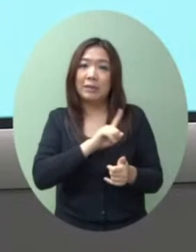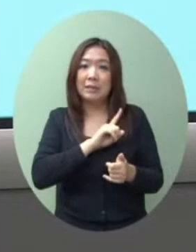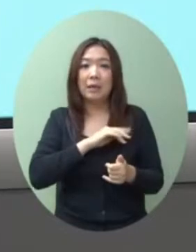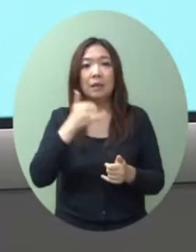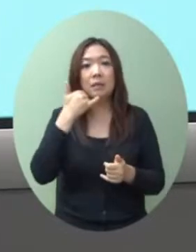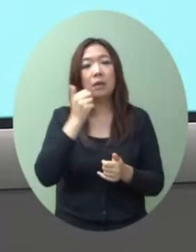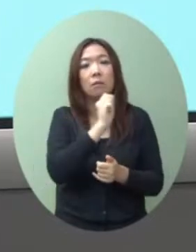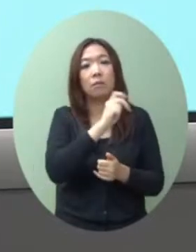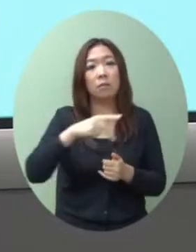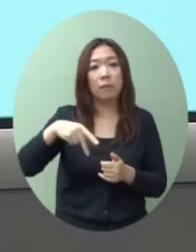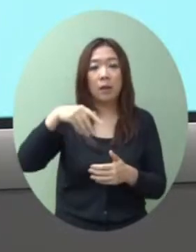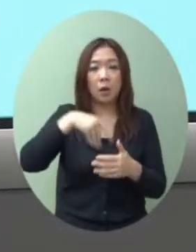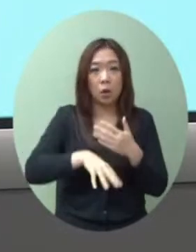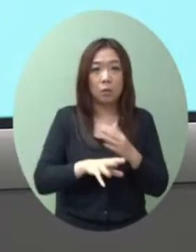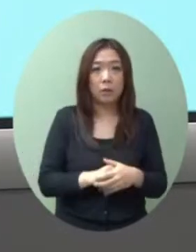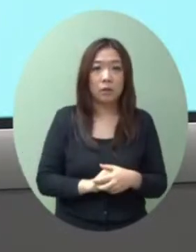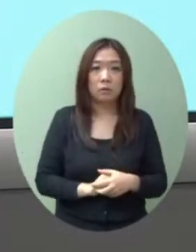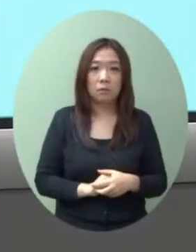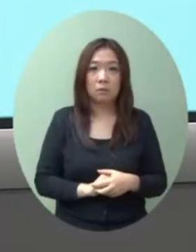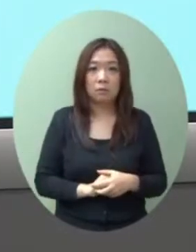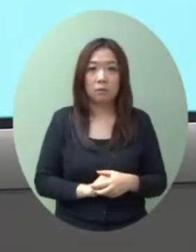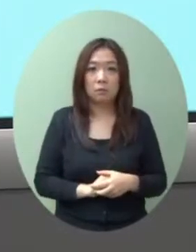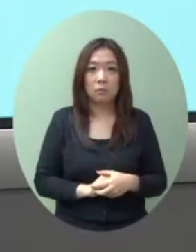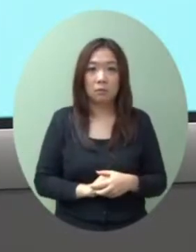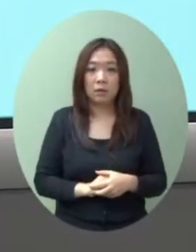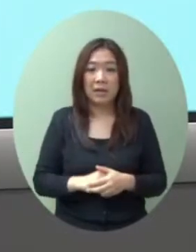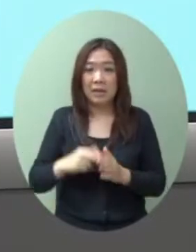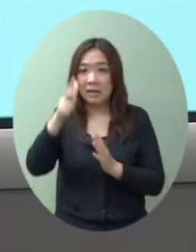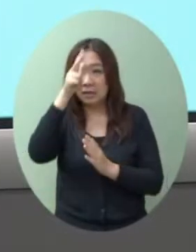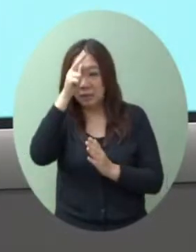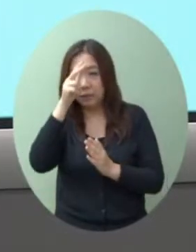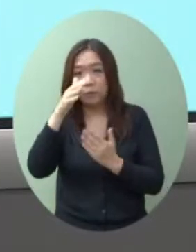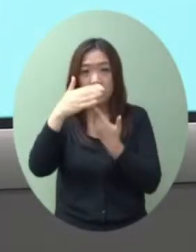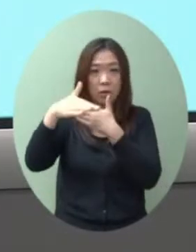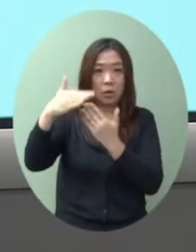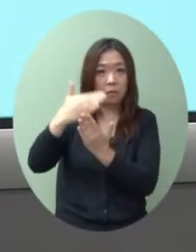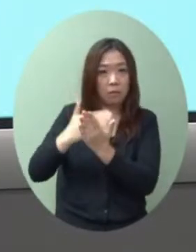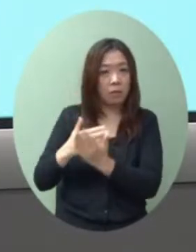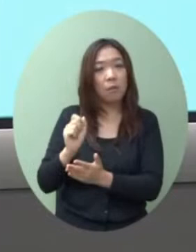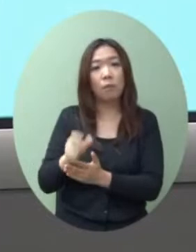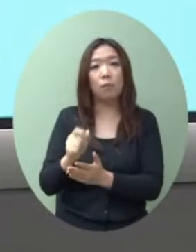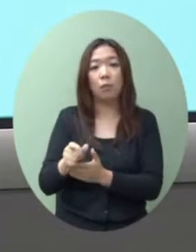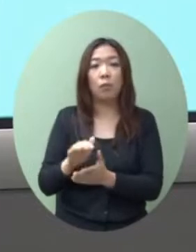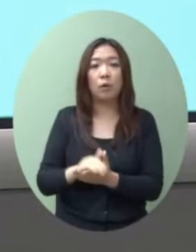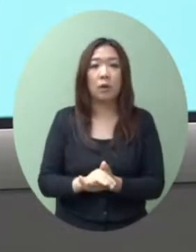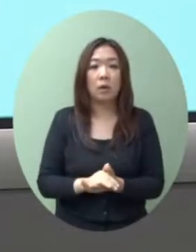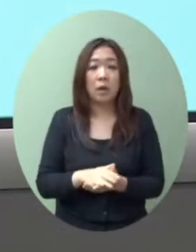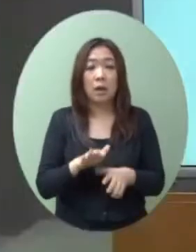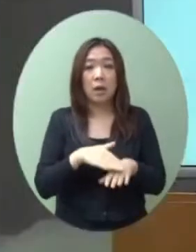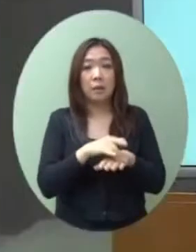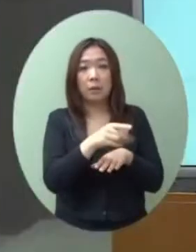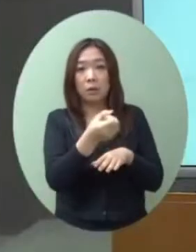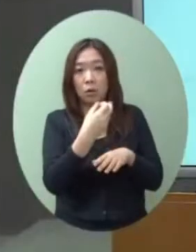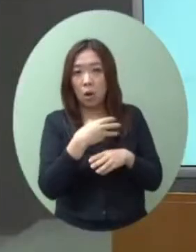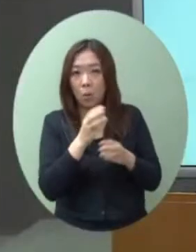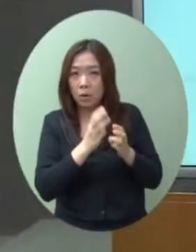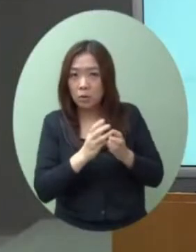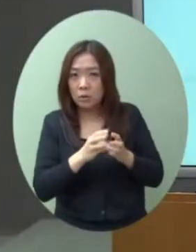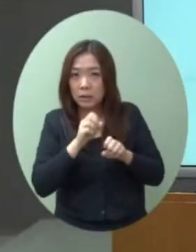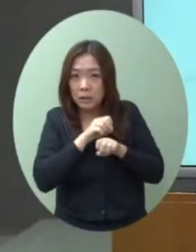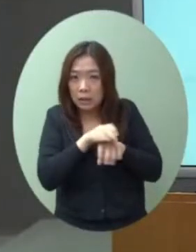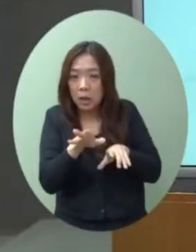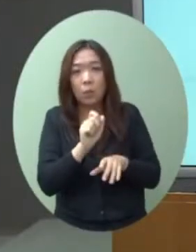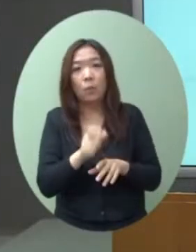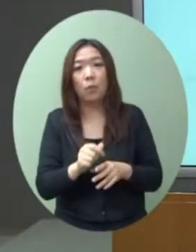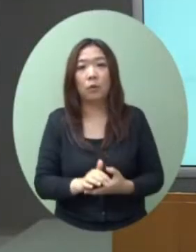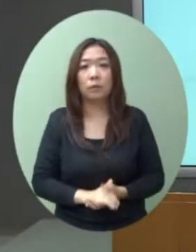The information is actually stored in the mobile phone of the user, not in the government system.